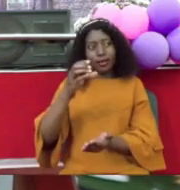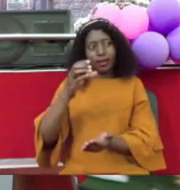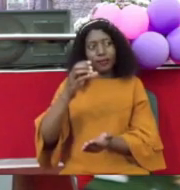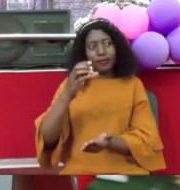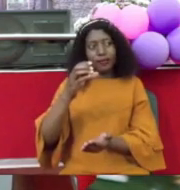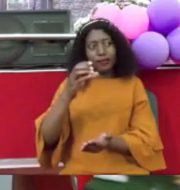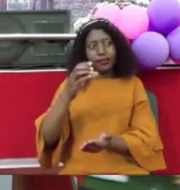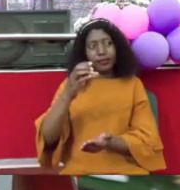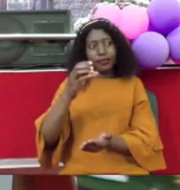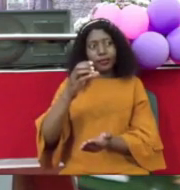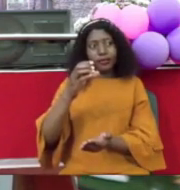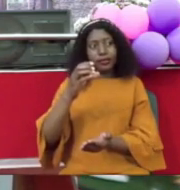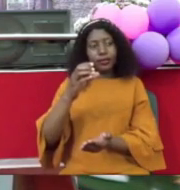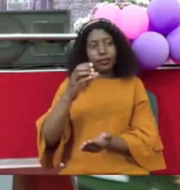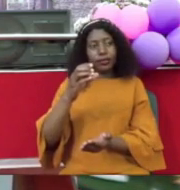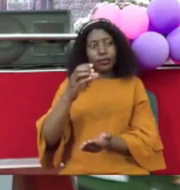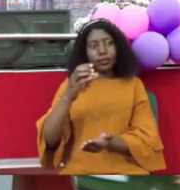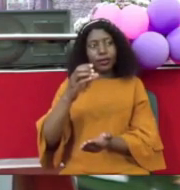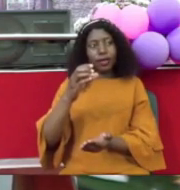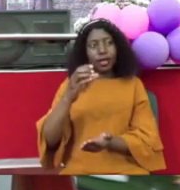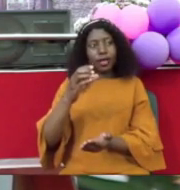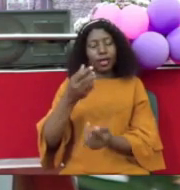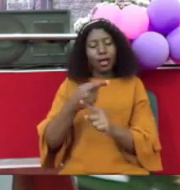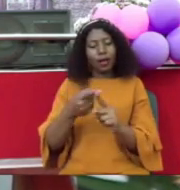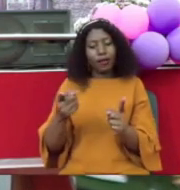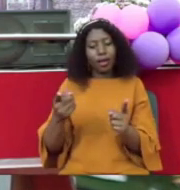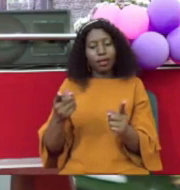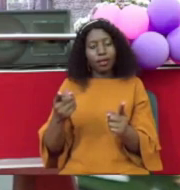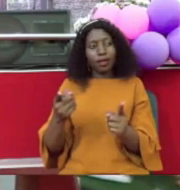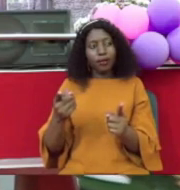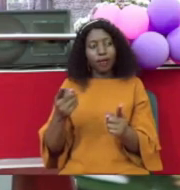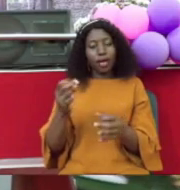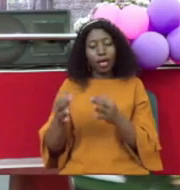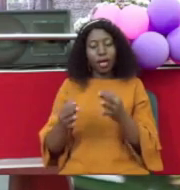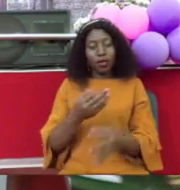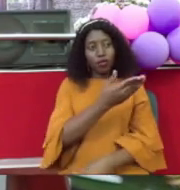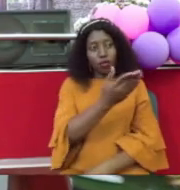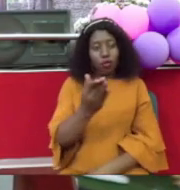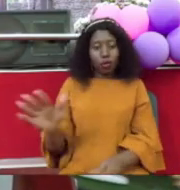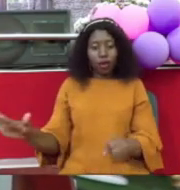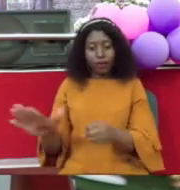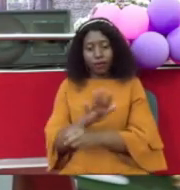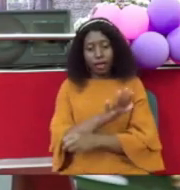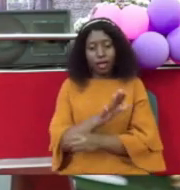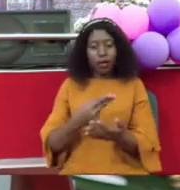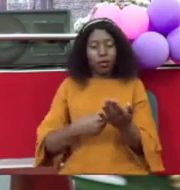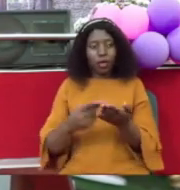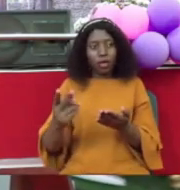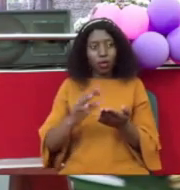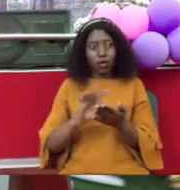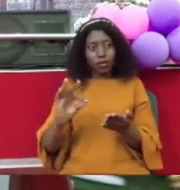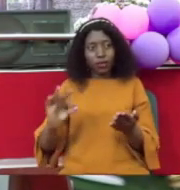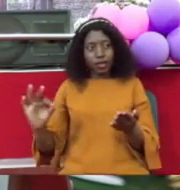glasi. But now when you are filled, baptized in the Holy Spirit, ya kwamba sasa ukijazwa na kubatizwa